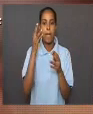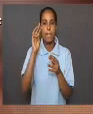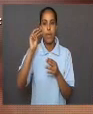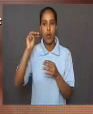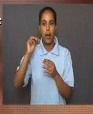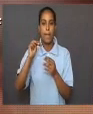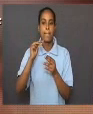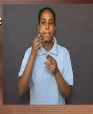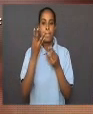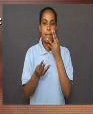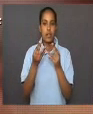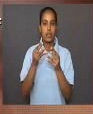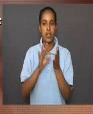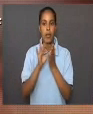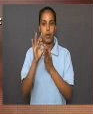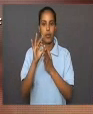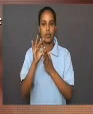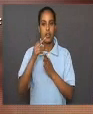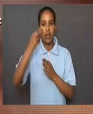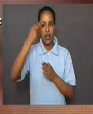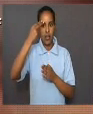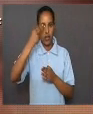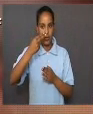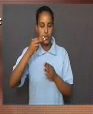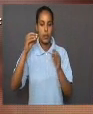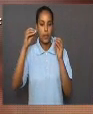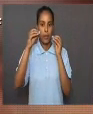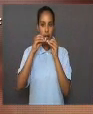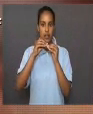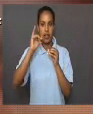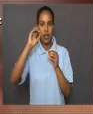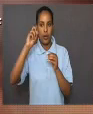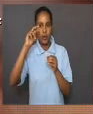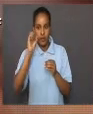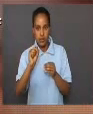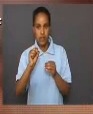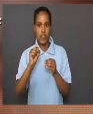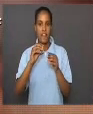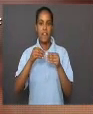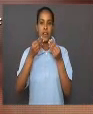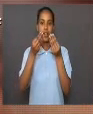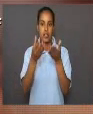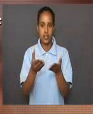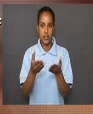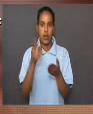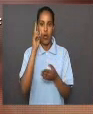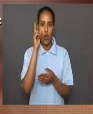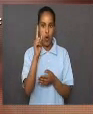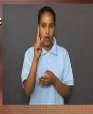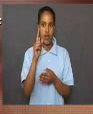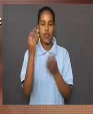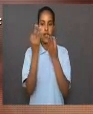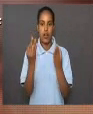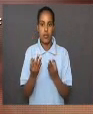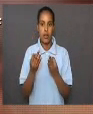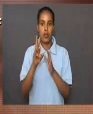mass by the number of hydrogen plus ions furnished by one